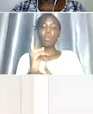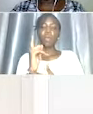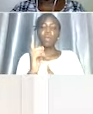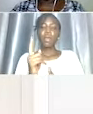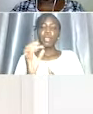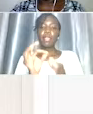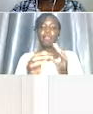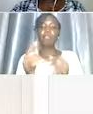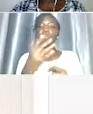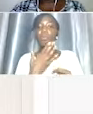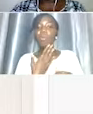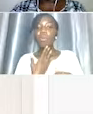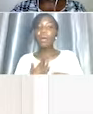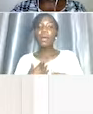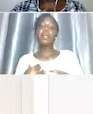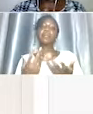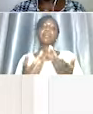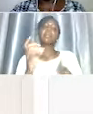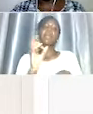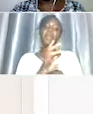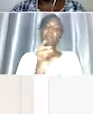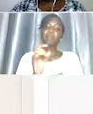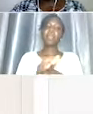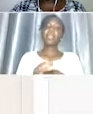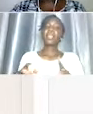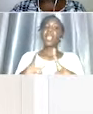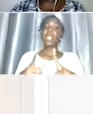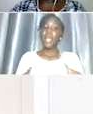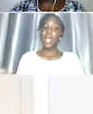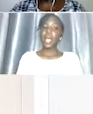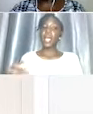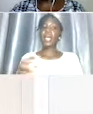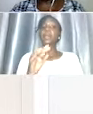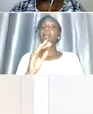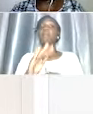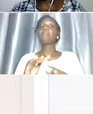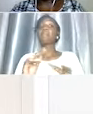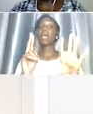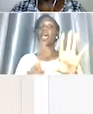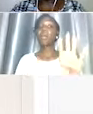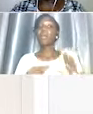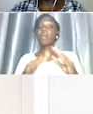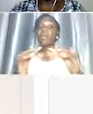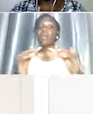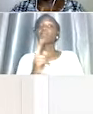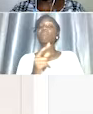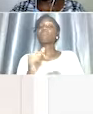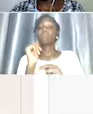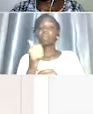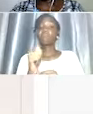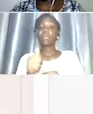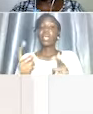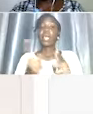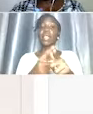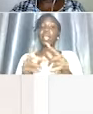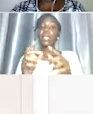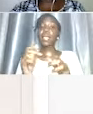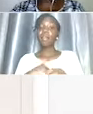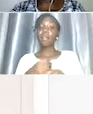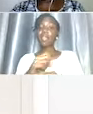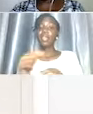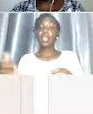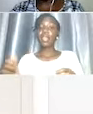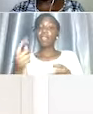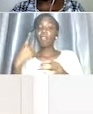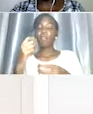looking to buy a piece of land, Balcon Housing is your people. Then we have Stallion Construction Company. If you're looking to renovate your office, if you